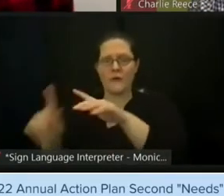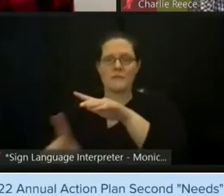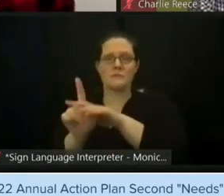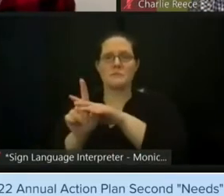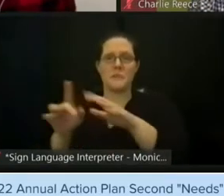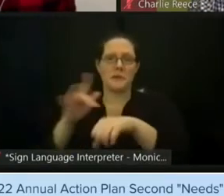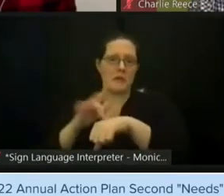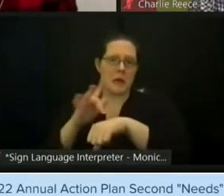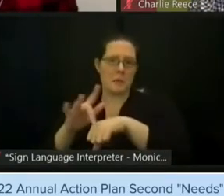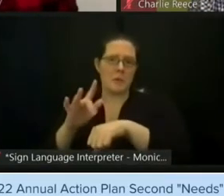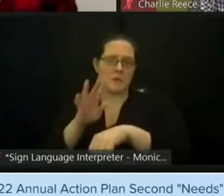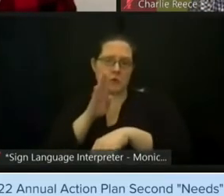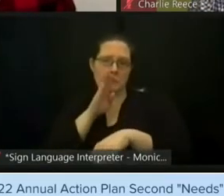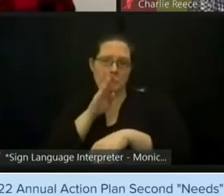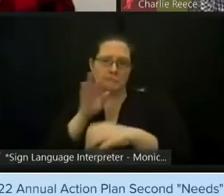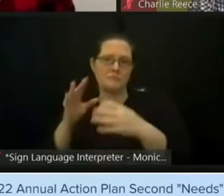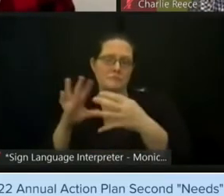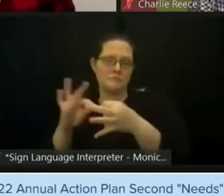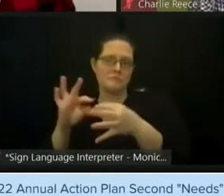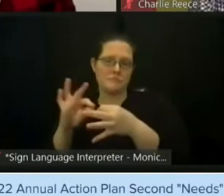heard?